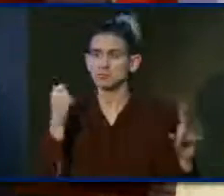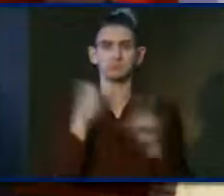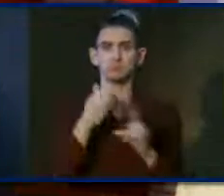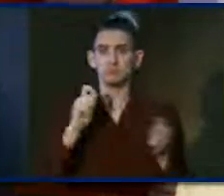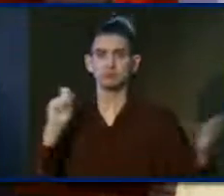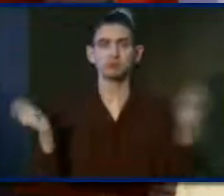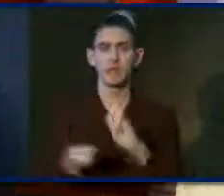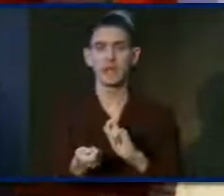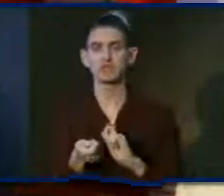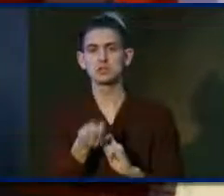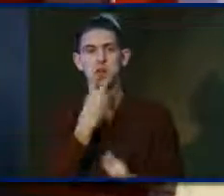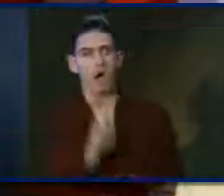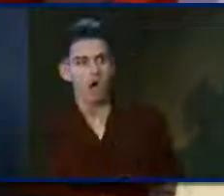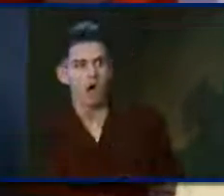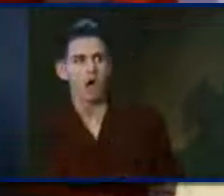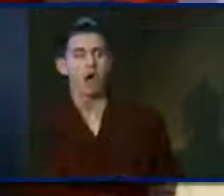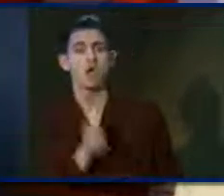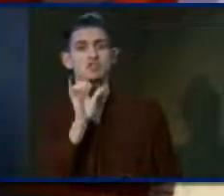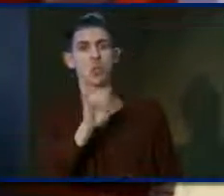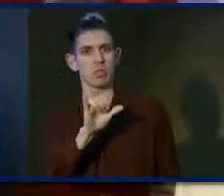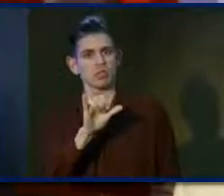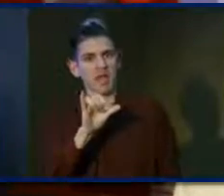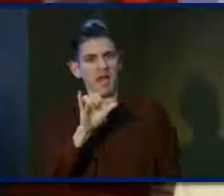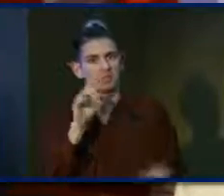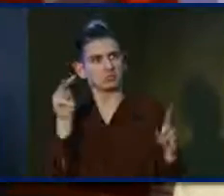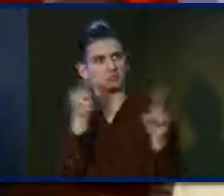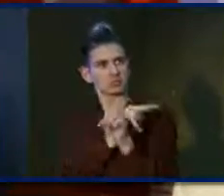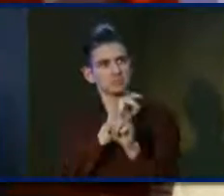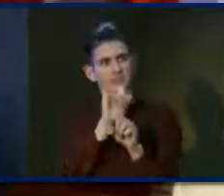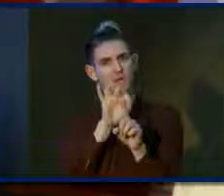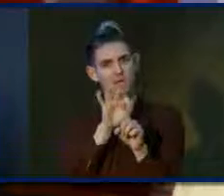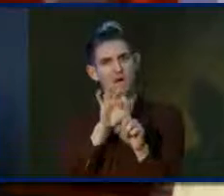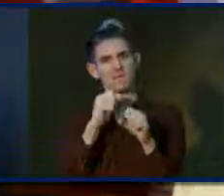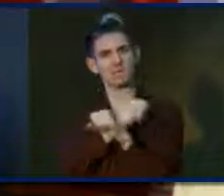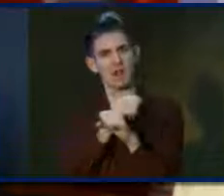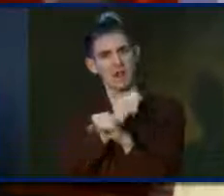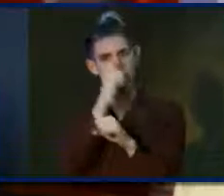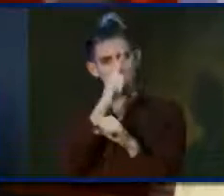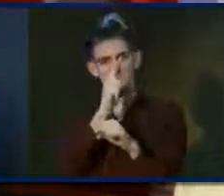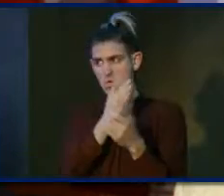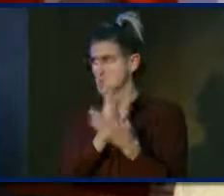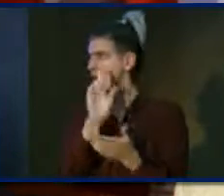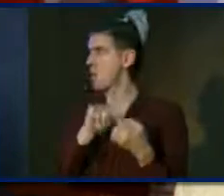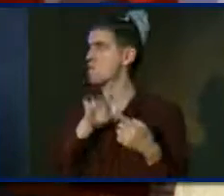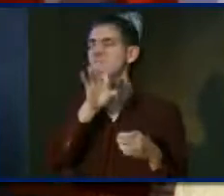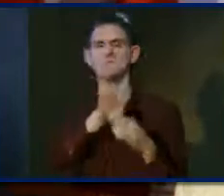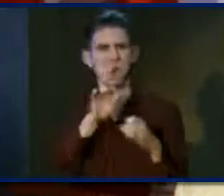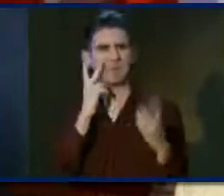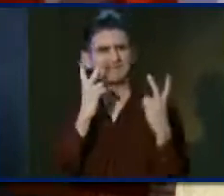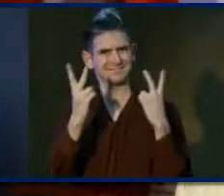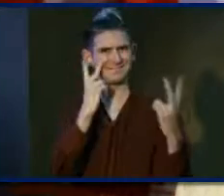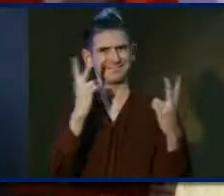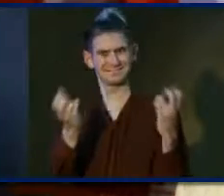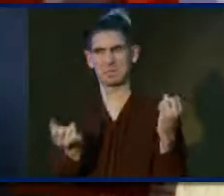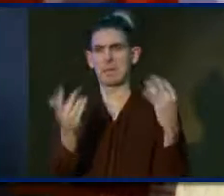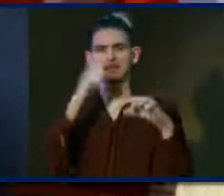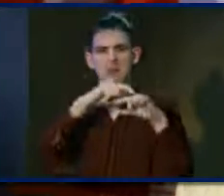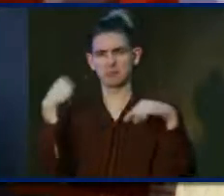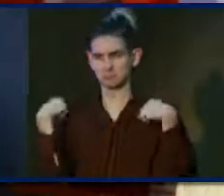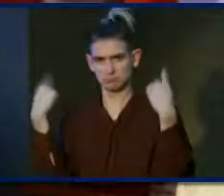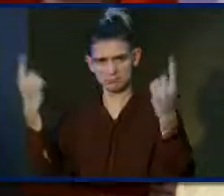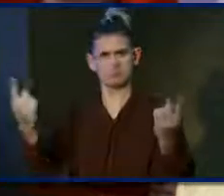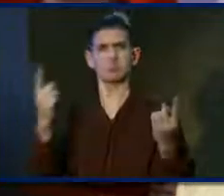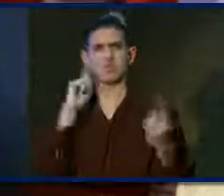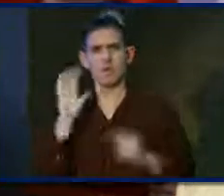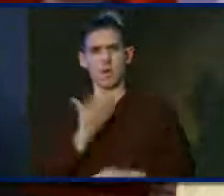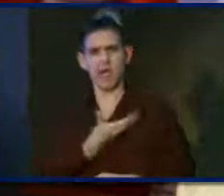mode of FairVote has been, I guess, sort of turning ideas into action based on sort of fundamental principles about what would be better for our democracy. And that's